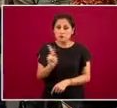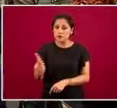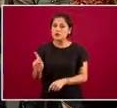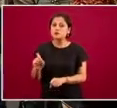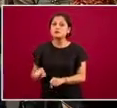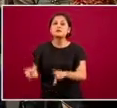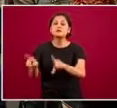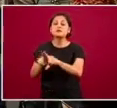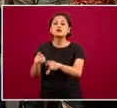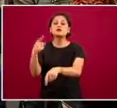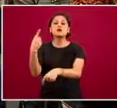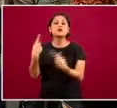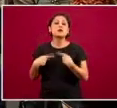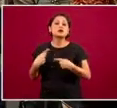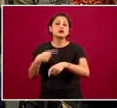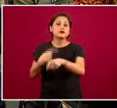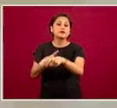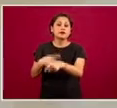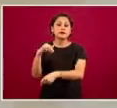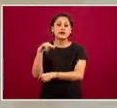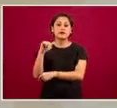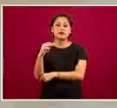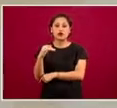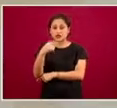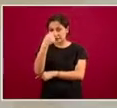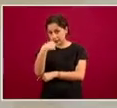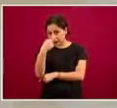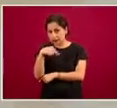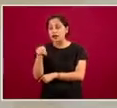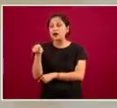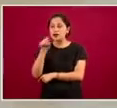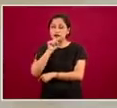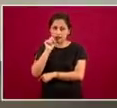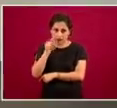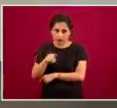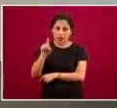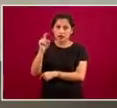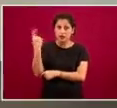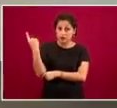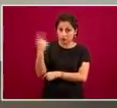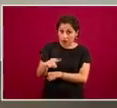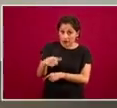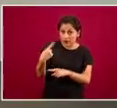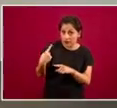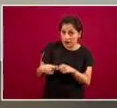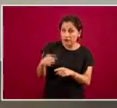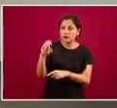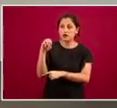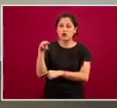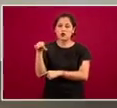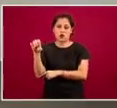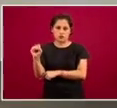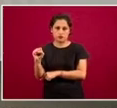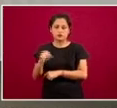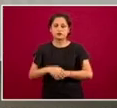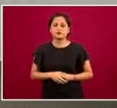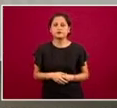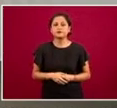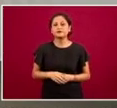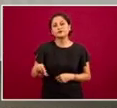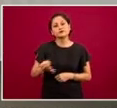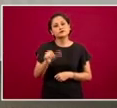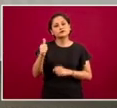for the case of influenza, for example, and we had those protocols previously, but we still updated them and made sure they